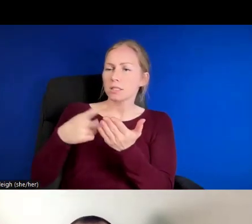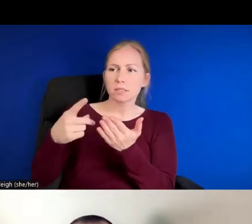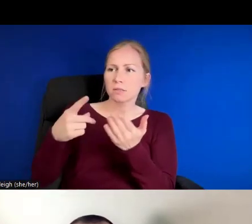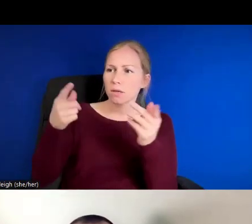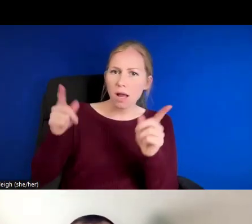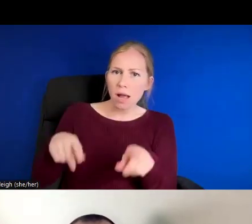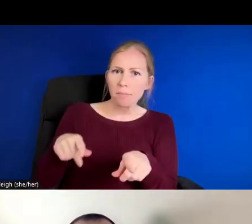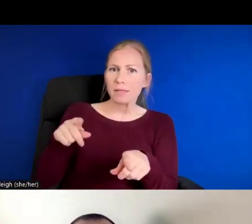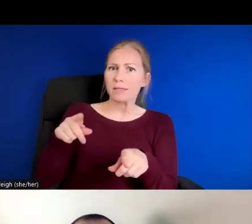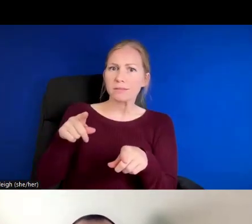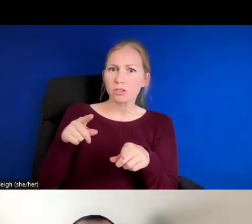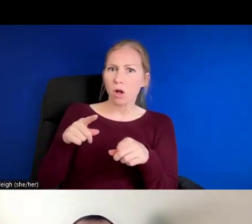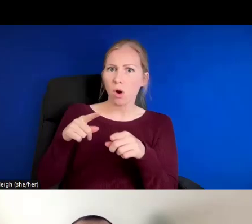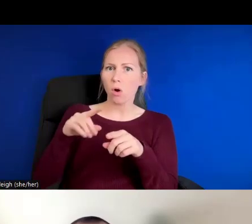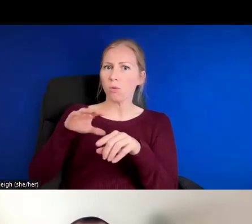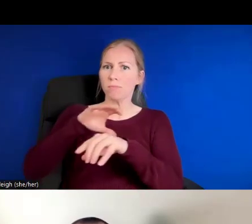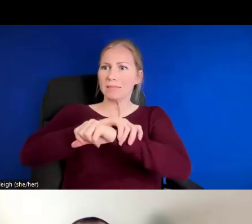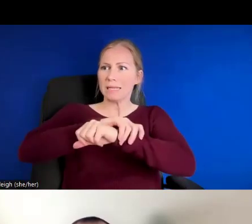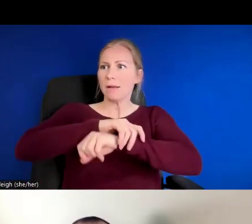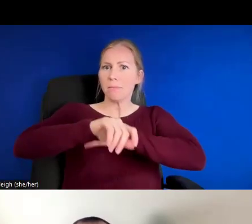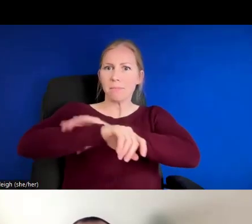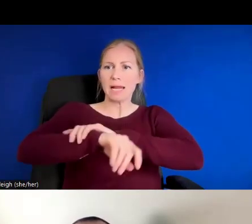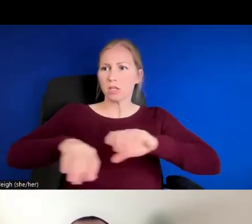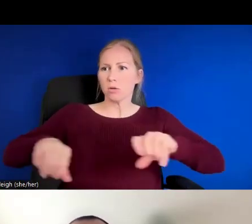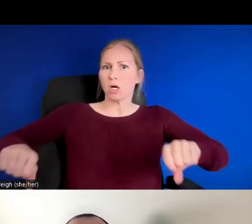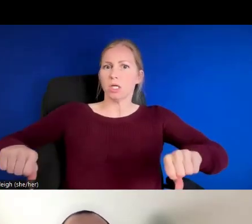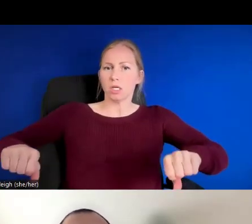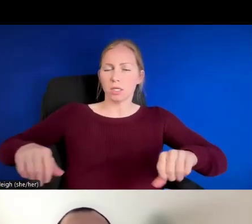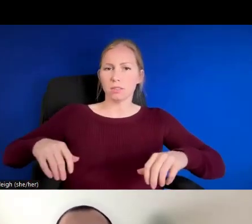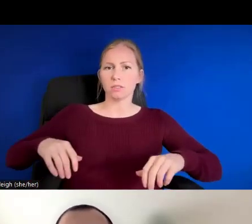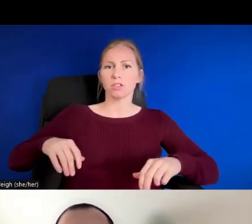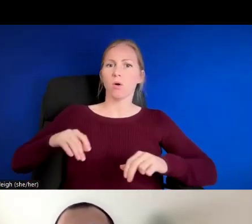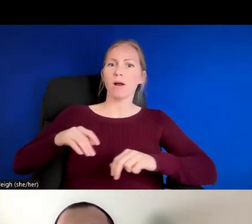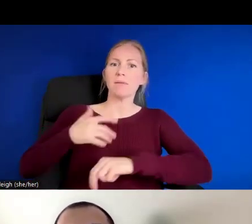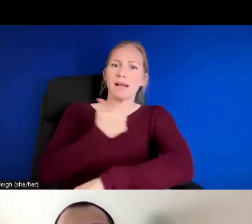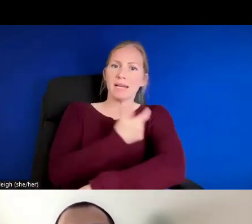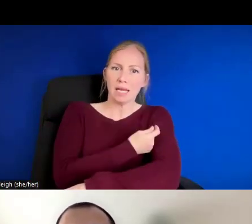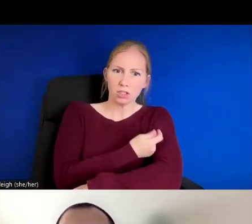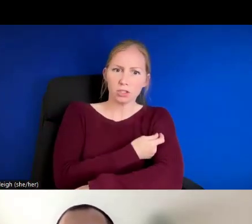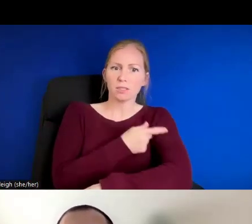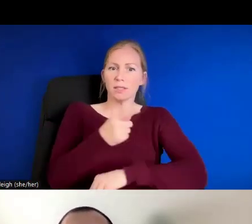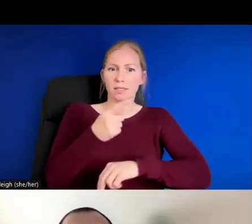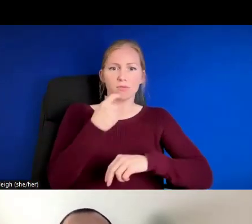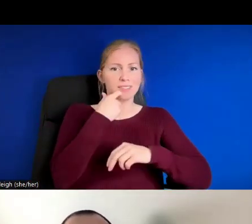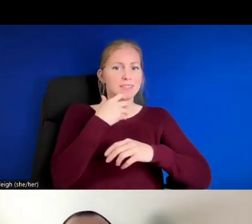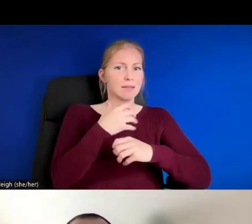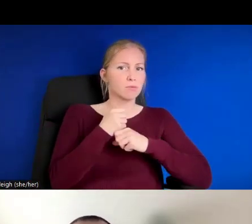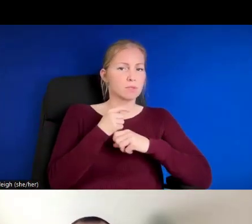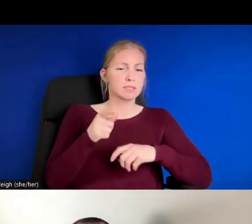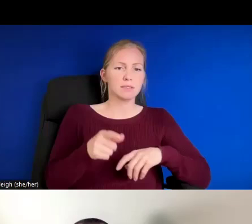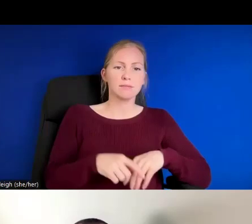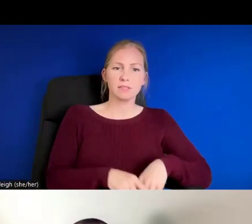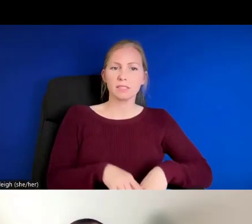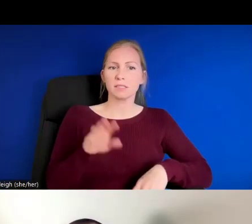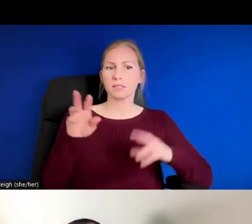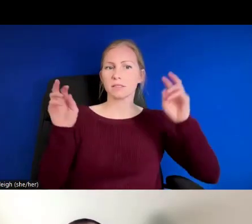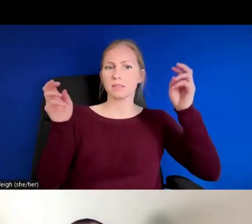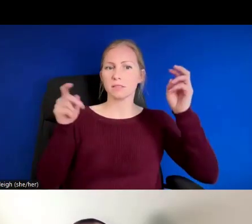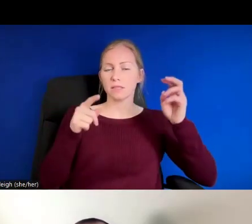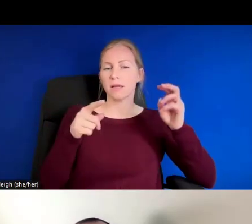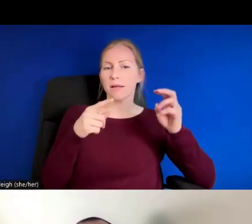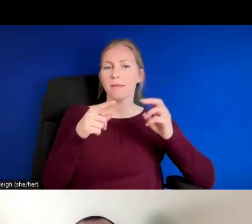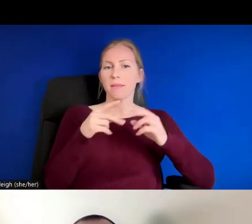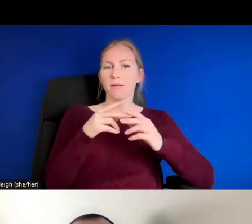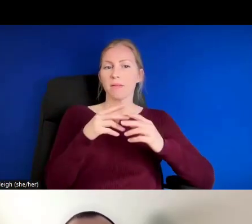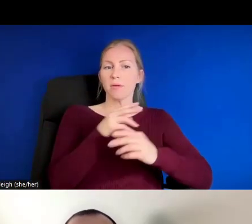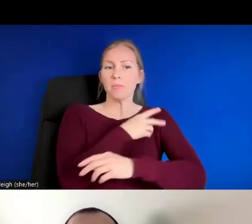physical or manual restraint, and a medication restraint that he had recently received. It says, the patient said,